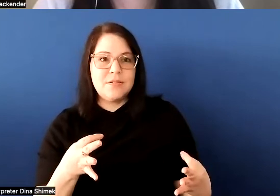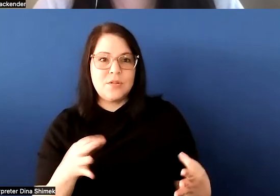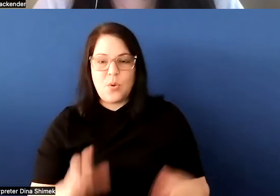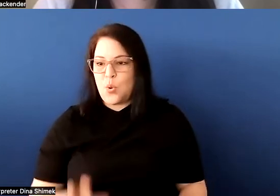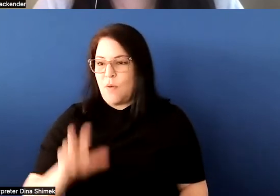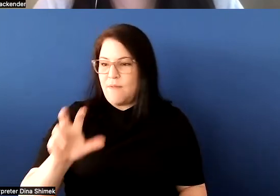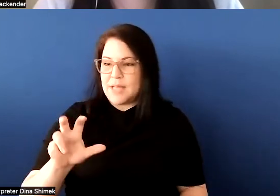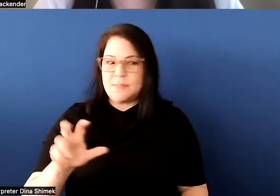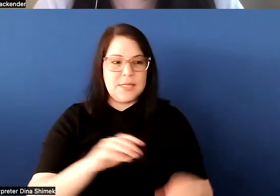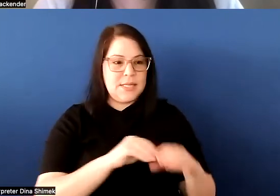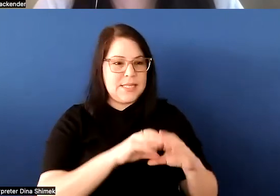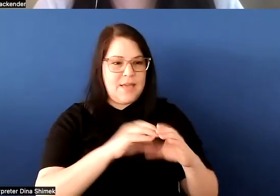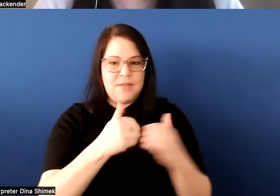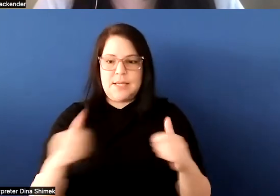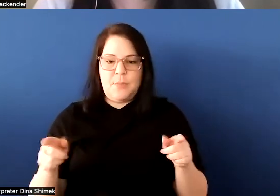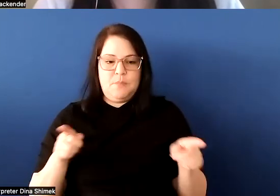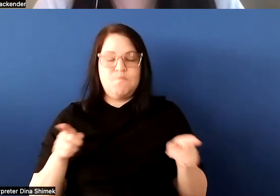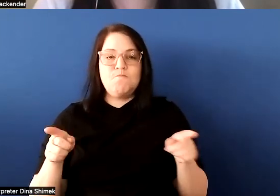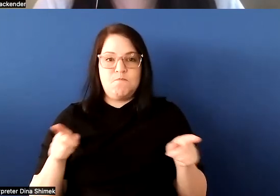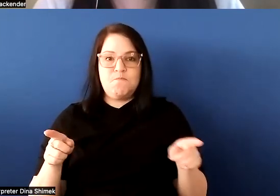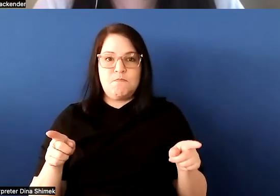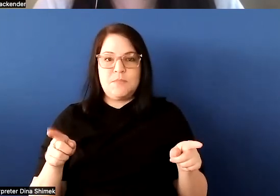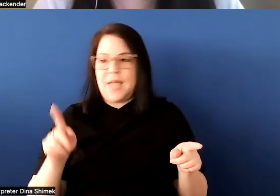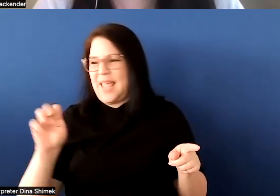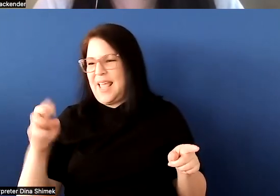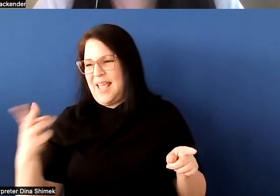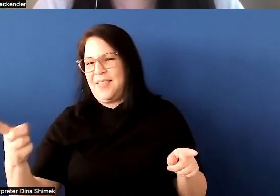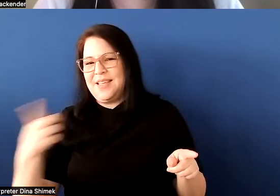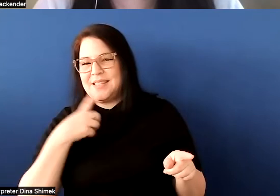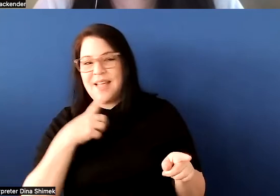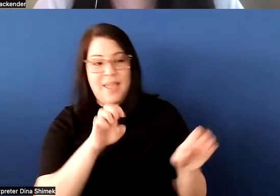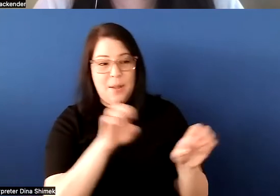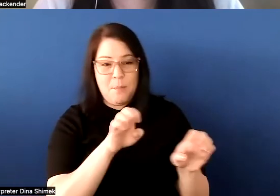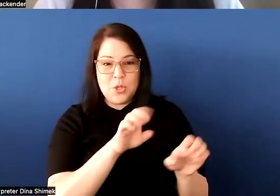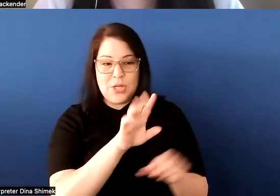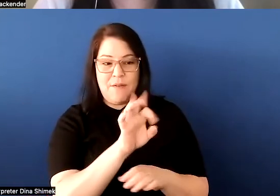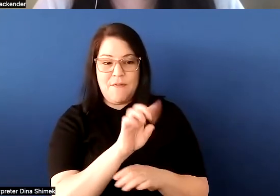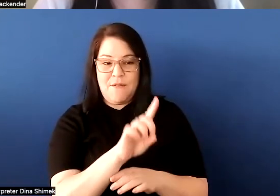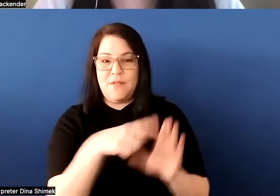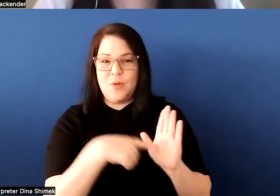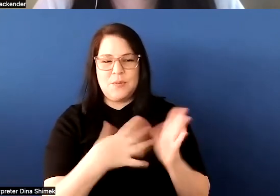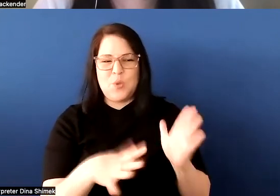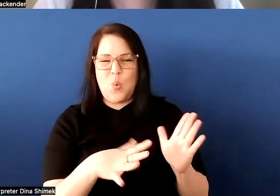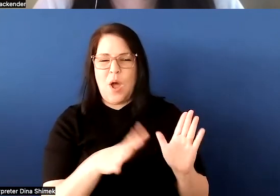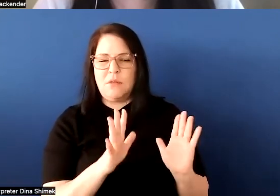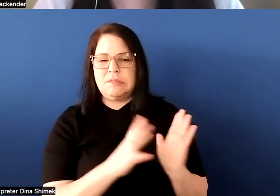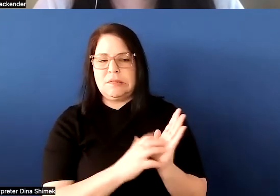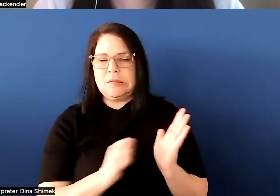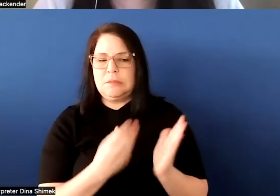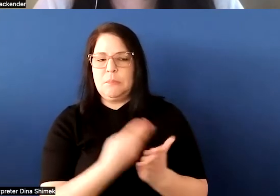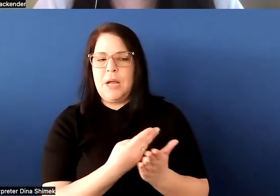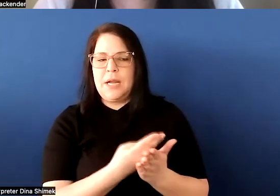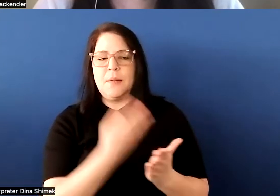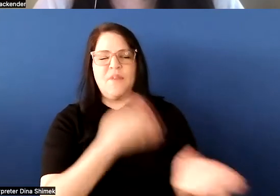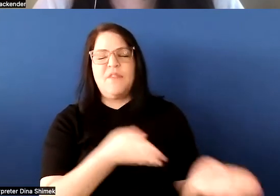your savings separate. So as Keith was mentioning, your emergency fund, maybe you don't want to take money out of that. Maybe you want to take it out of